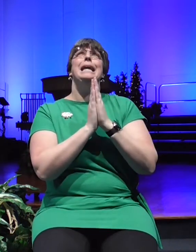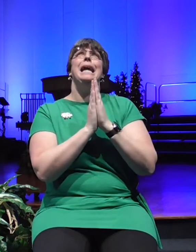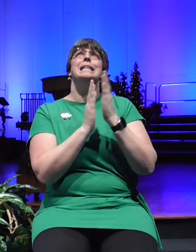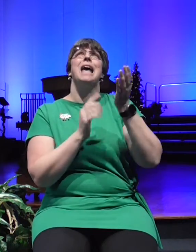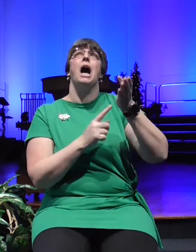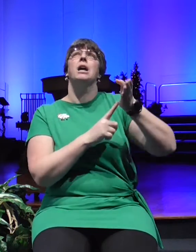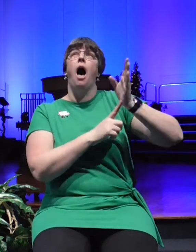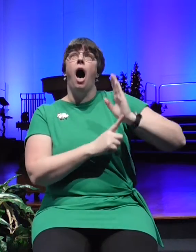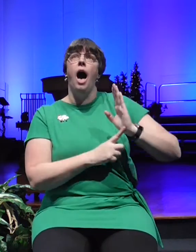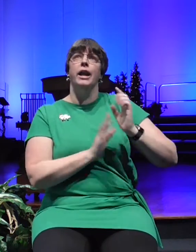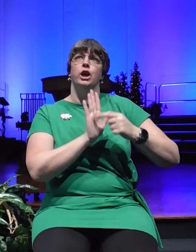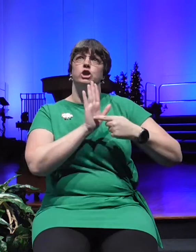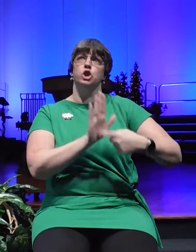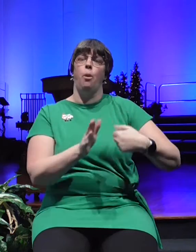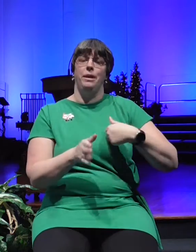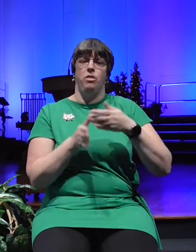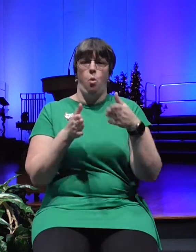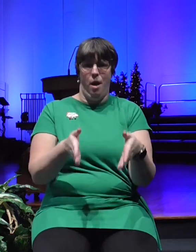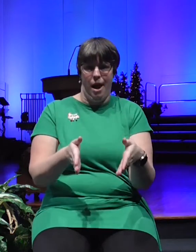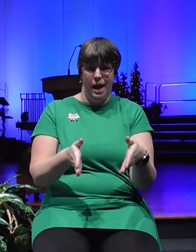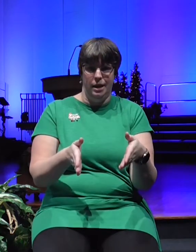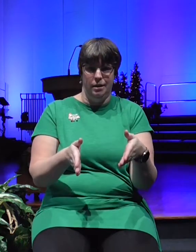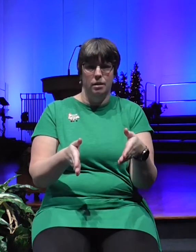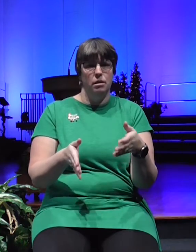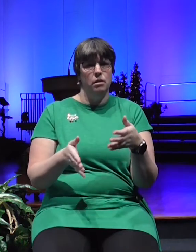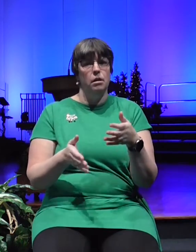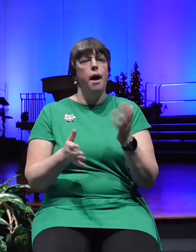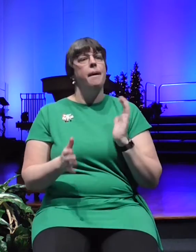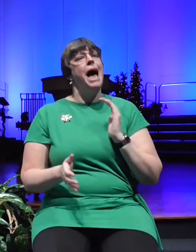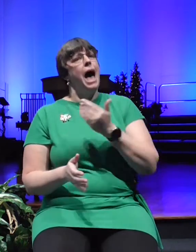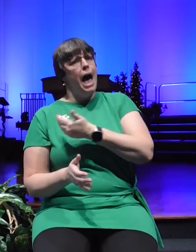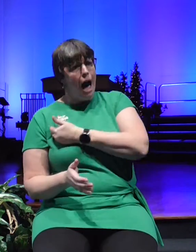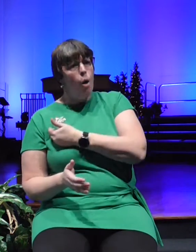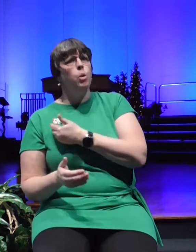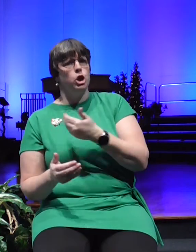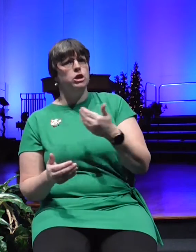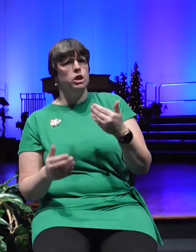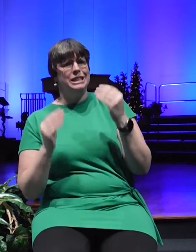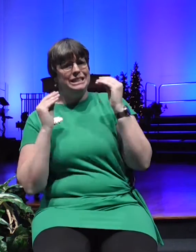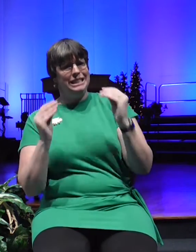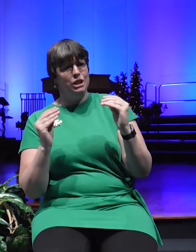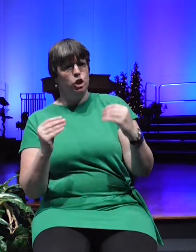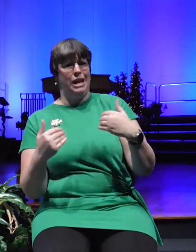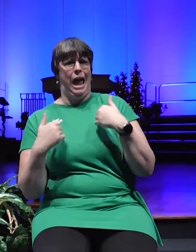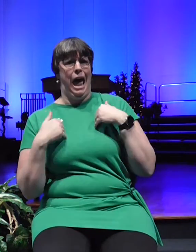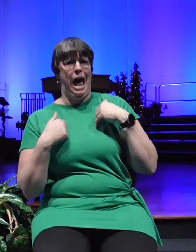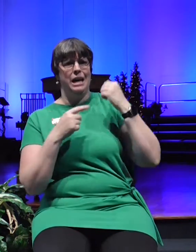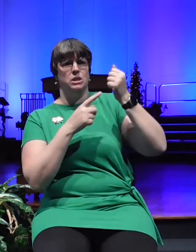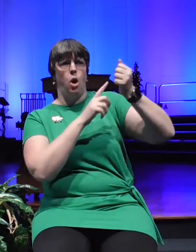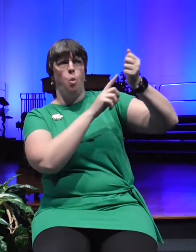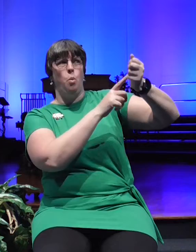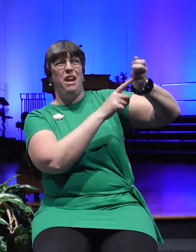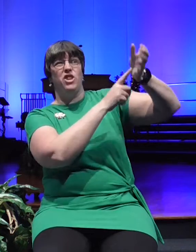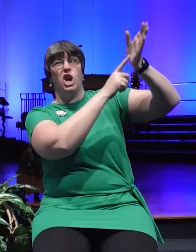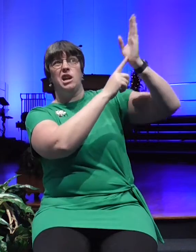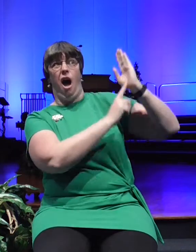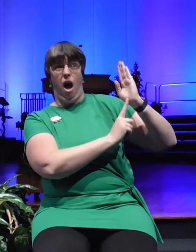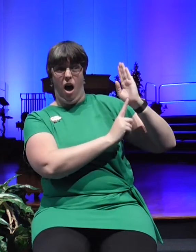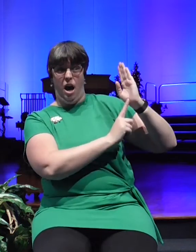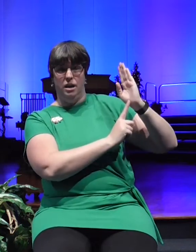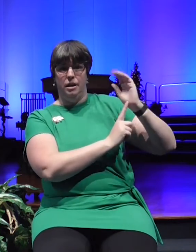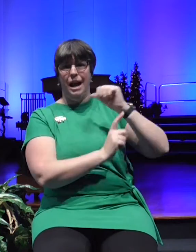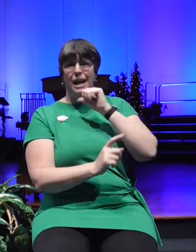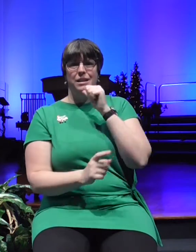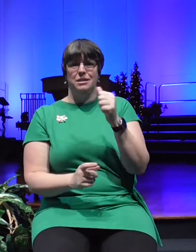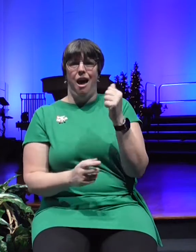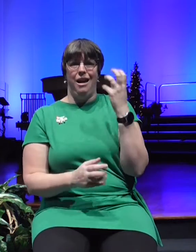teaching has at its core, when it comes to God and to prayer, a belief that whatever God is, it's not just